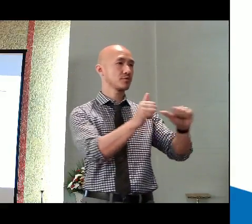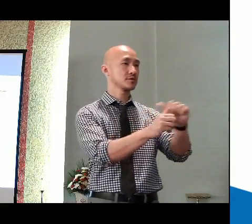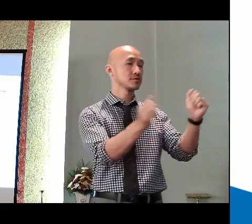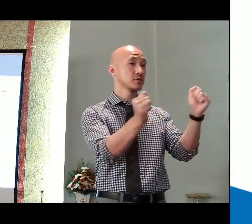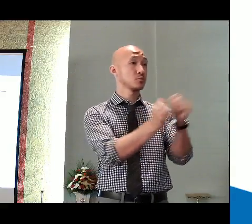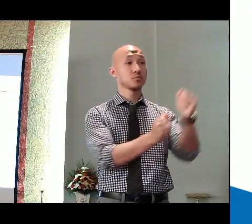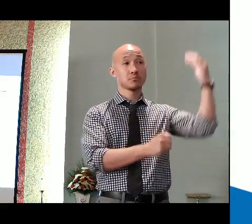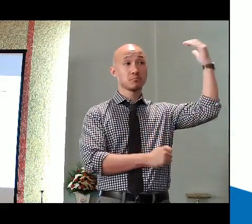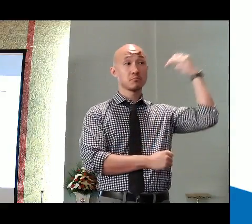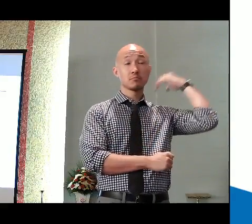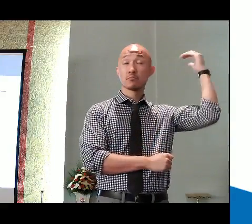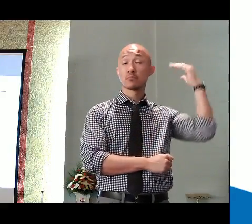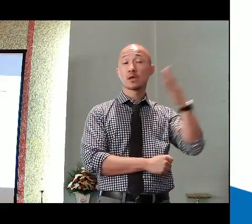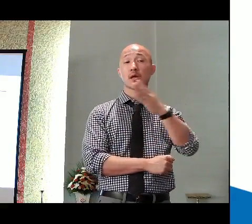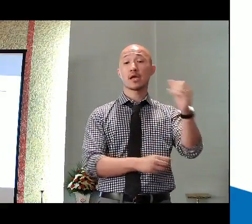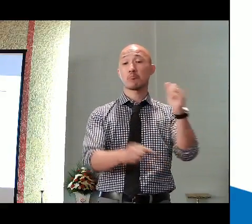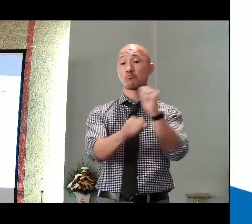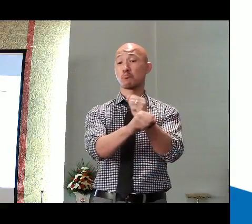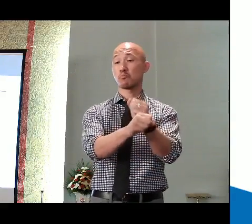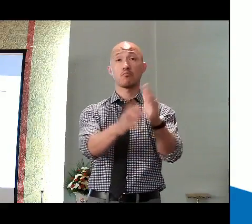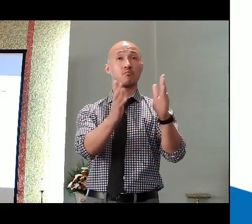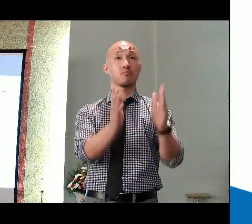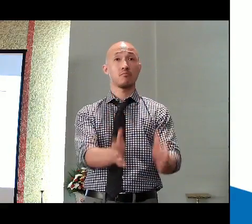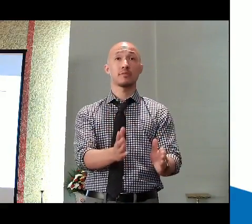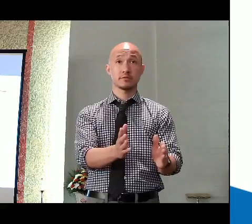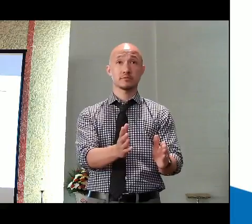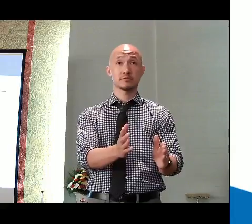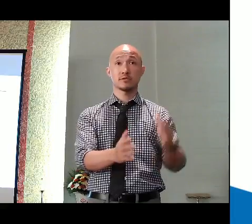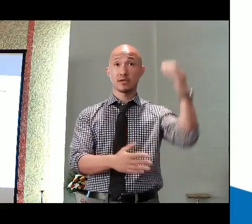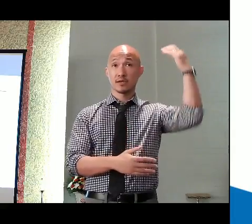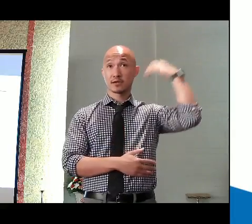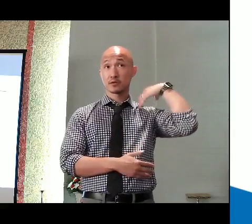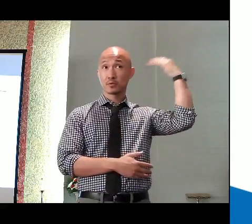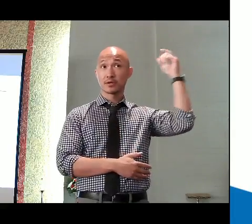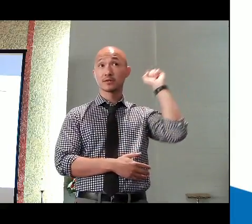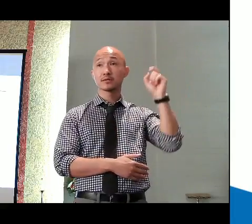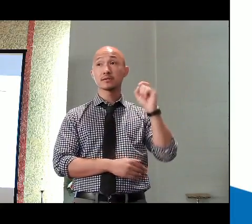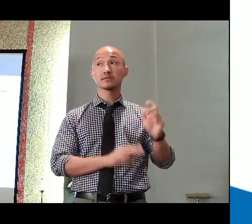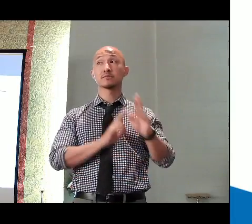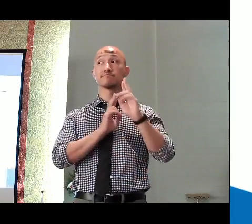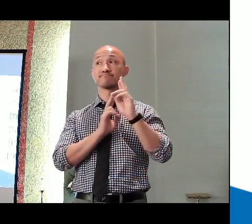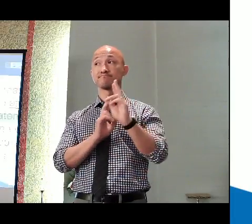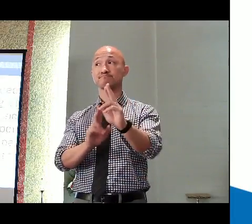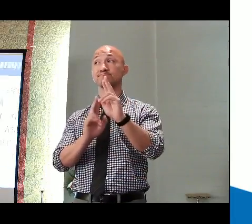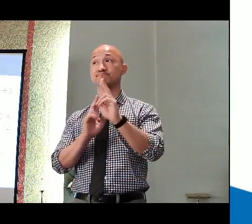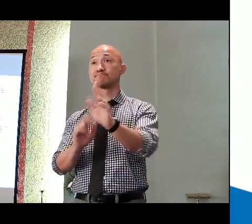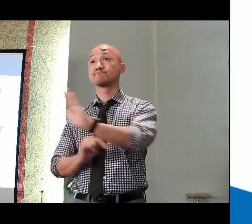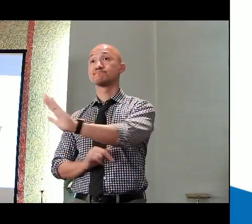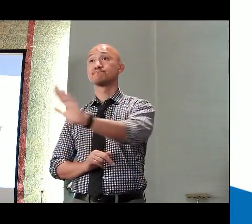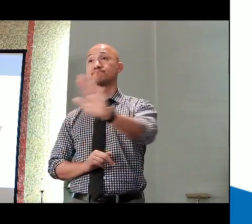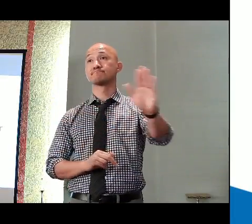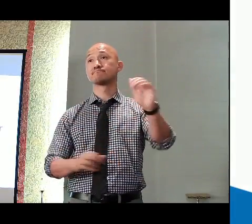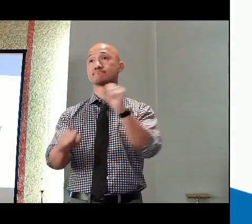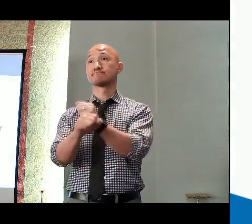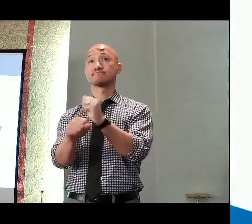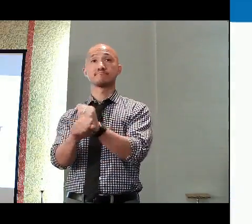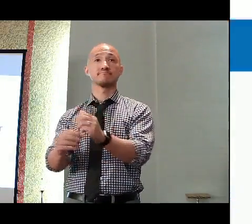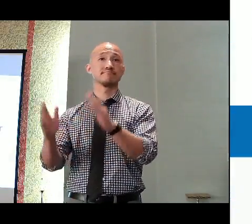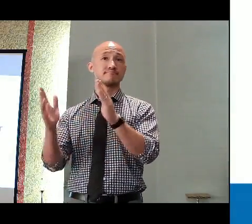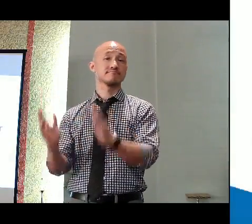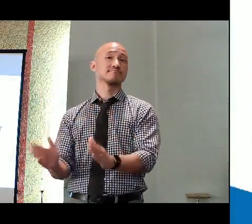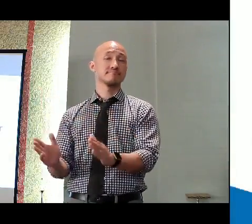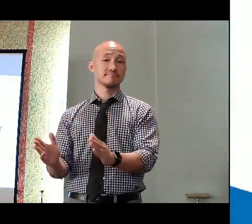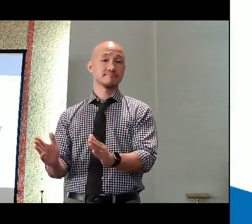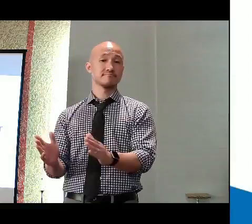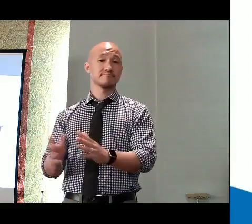are called to treat their employees with respect without threatening them. It says so in Ephesians 6, verse